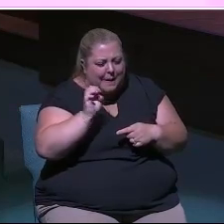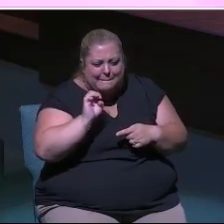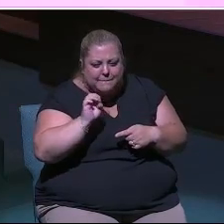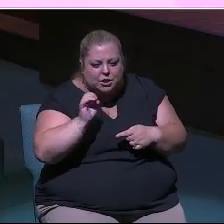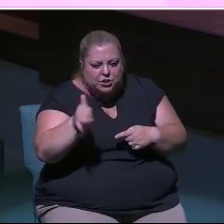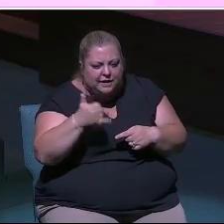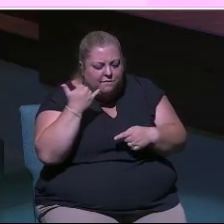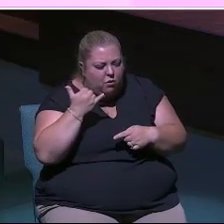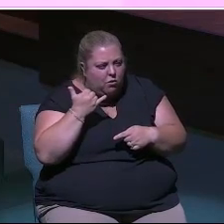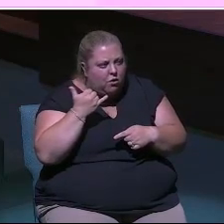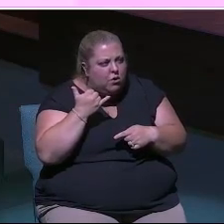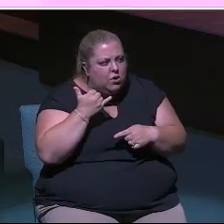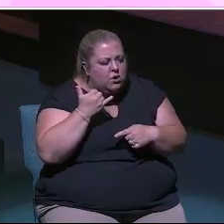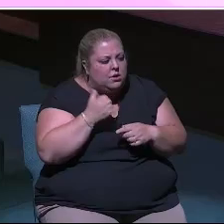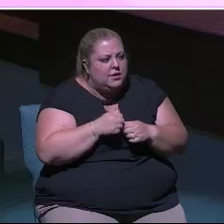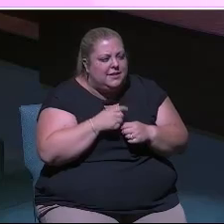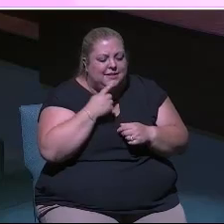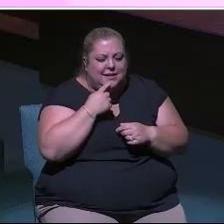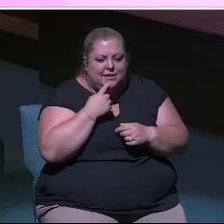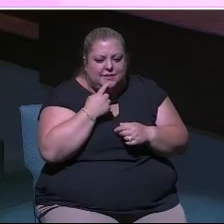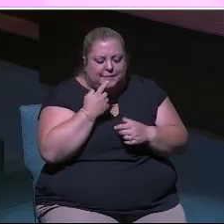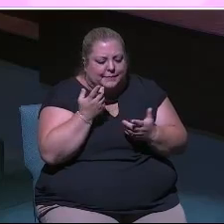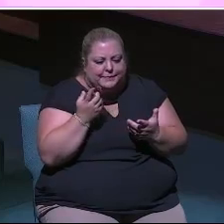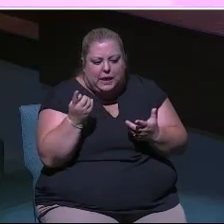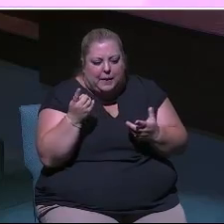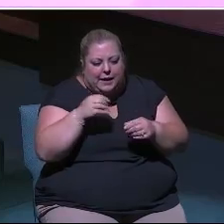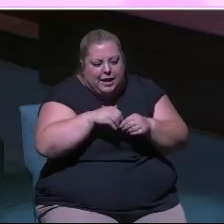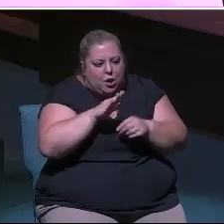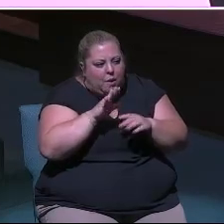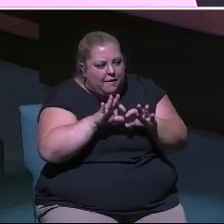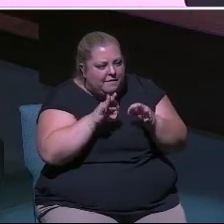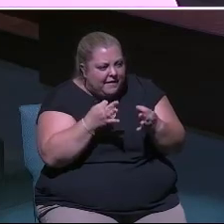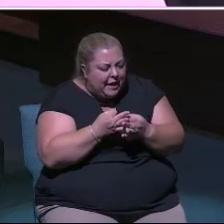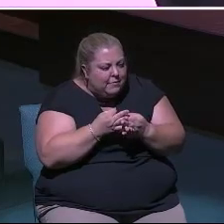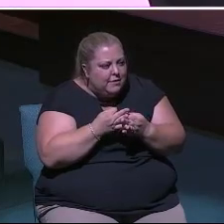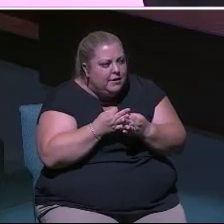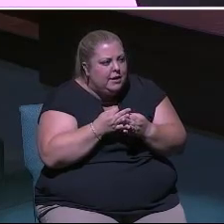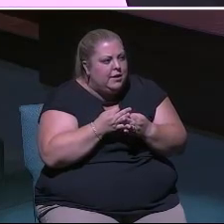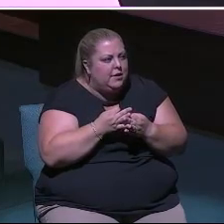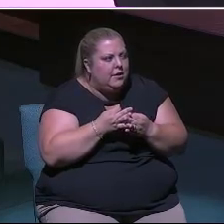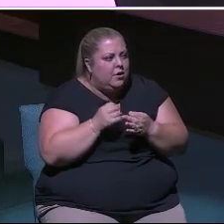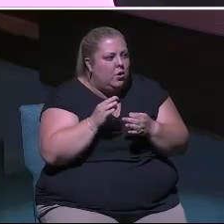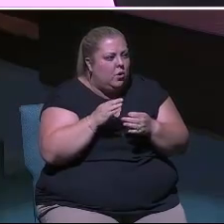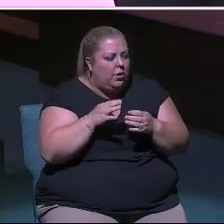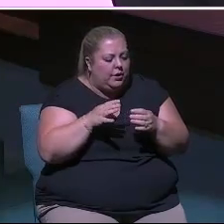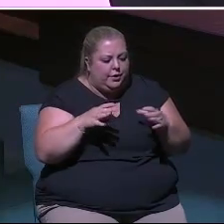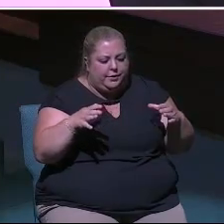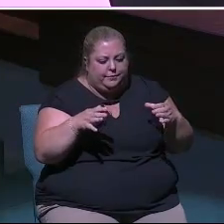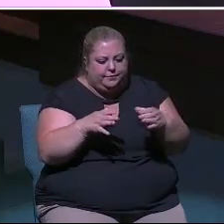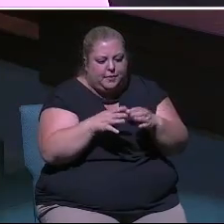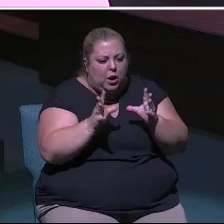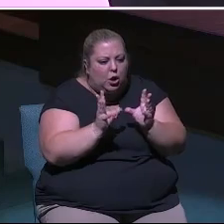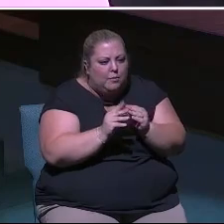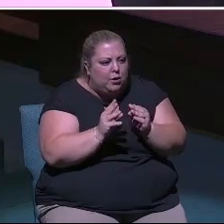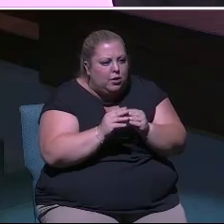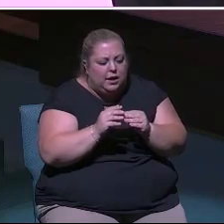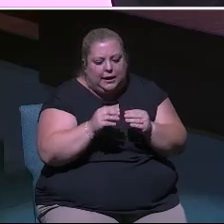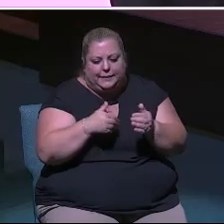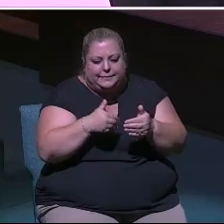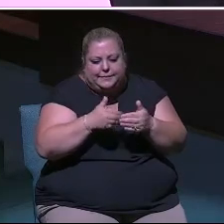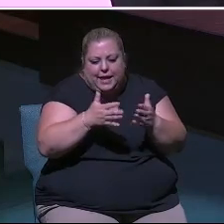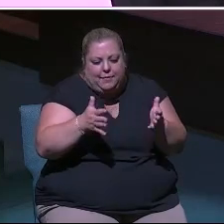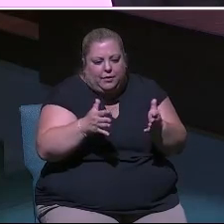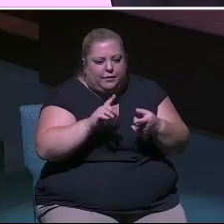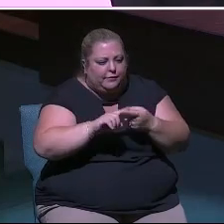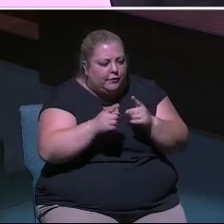call that says so-and-so in your family or in your sphere of influence, maybe a neighbor, a friend of yours,